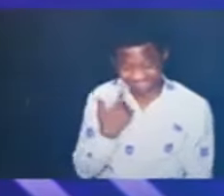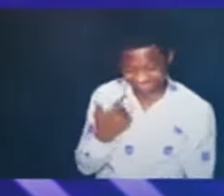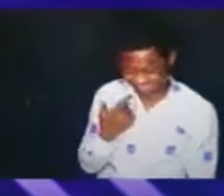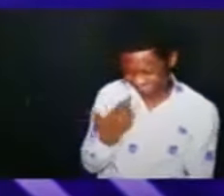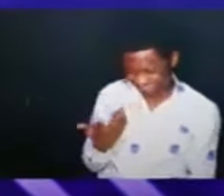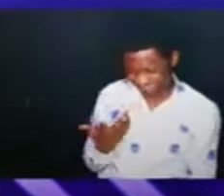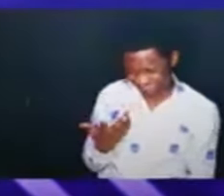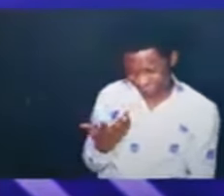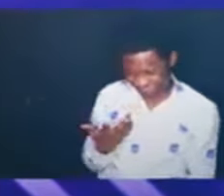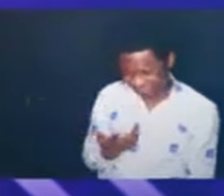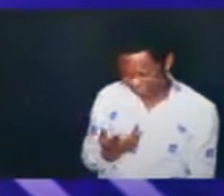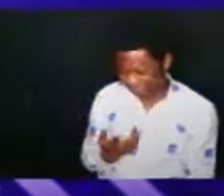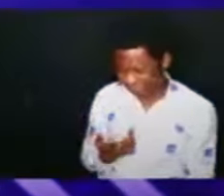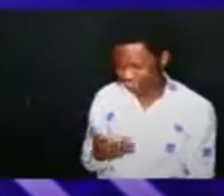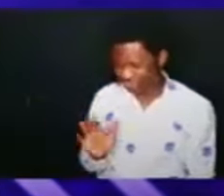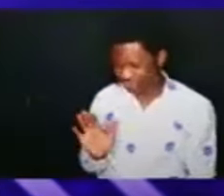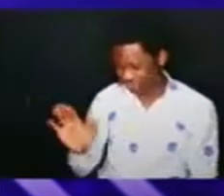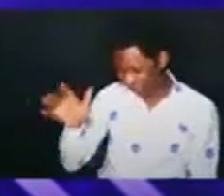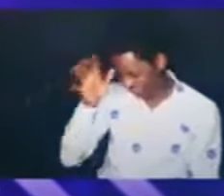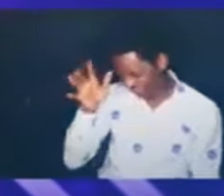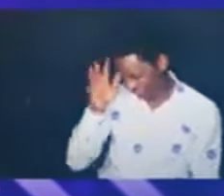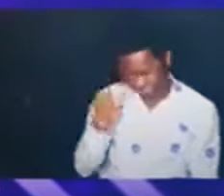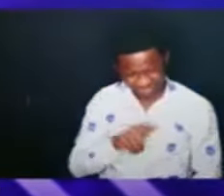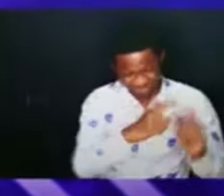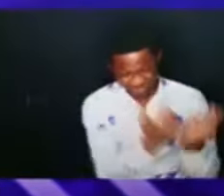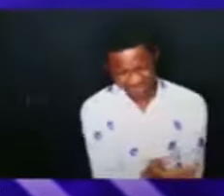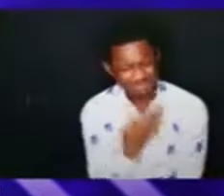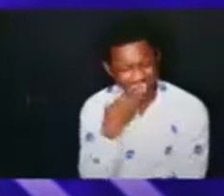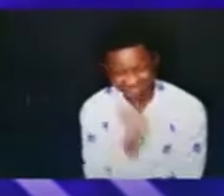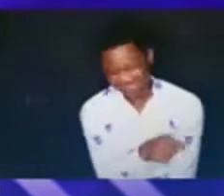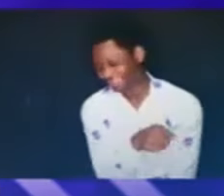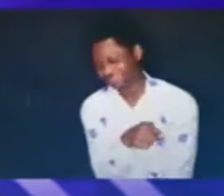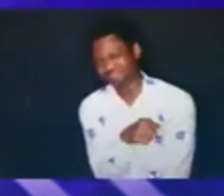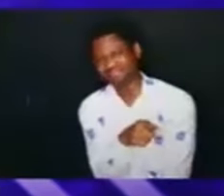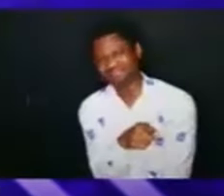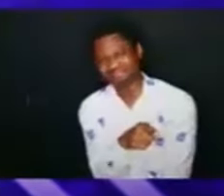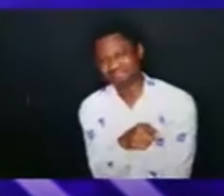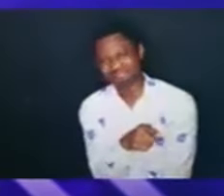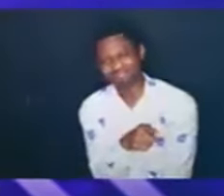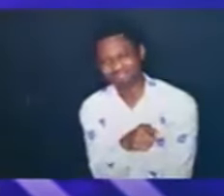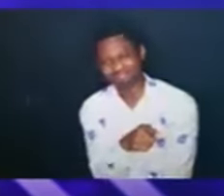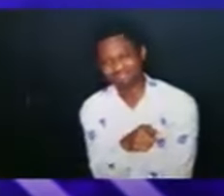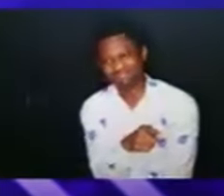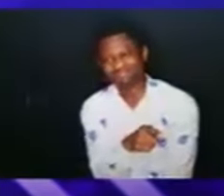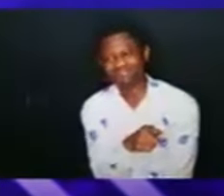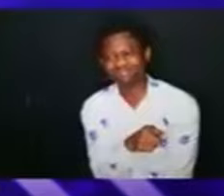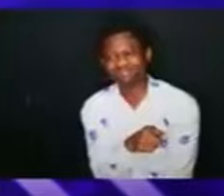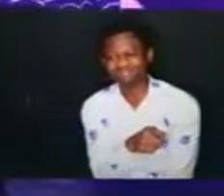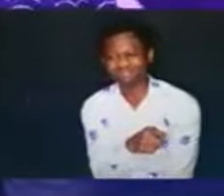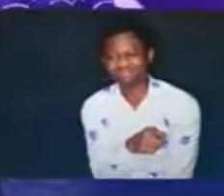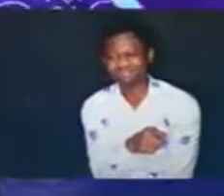the man who is dead is not their father. Oh, me a bad papa. And see, when my worker catch Joseph, say,